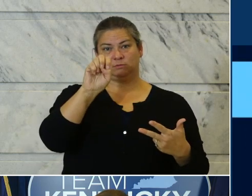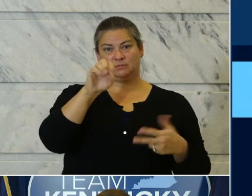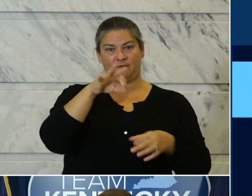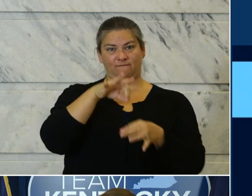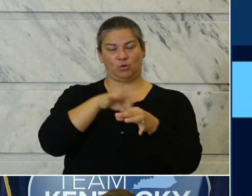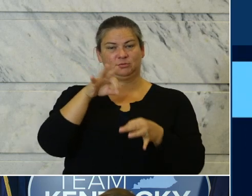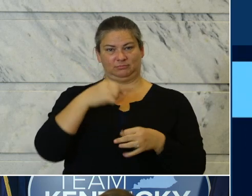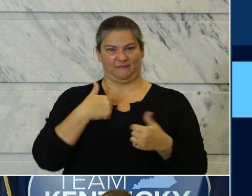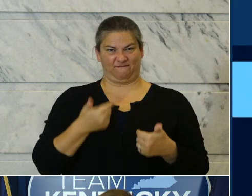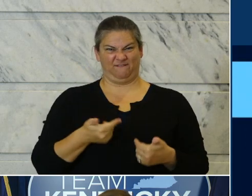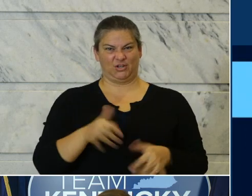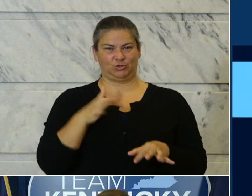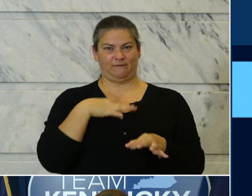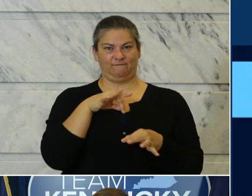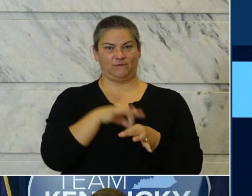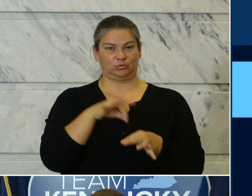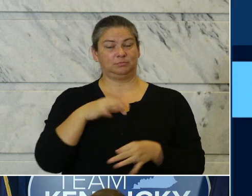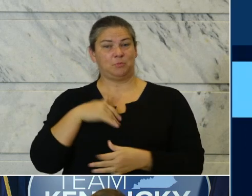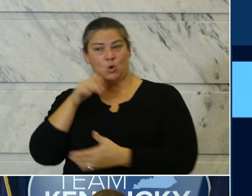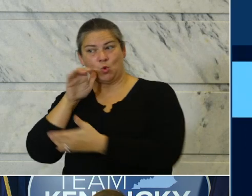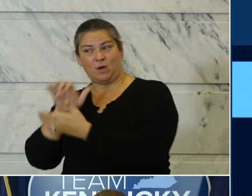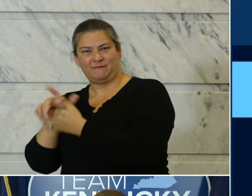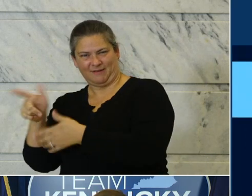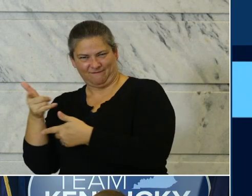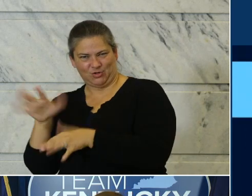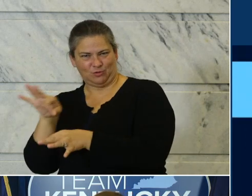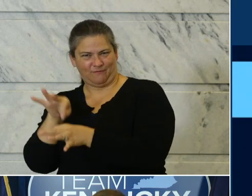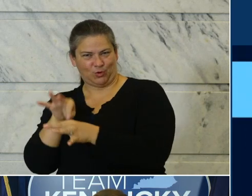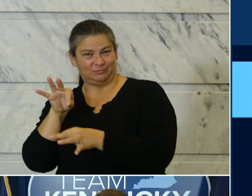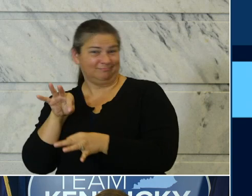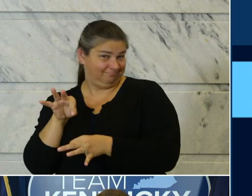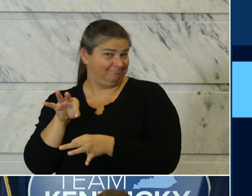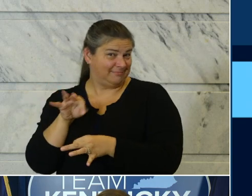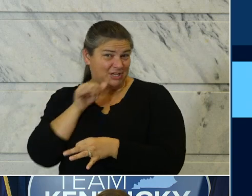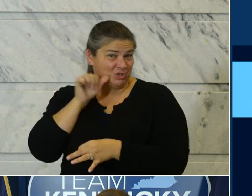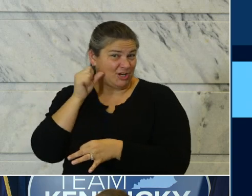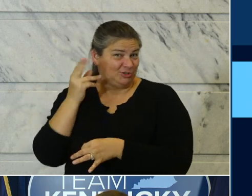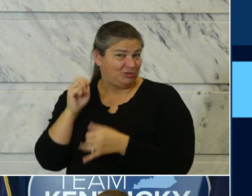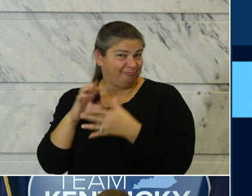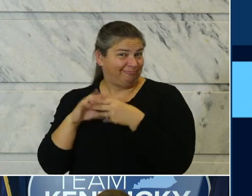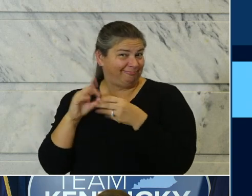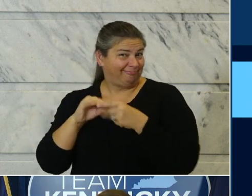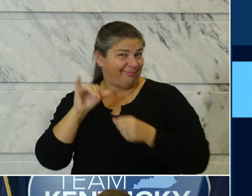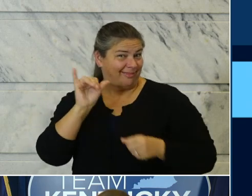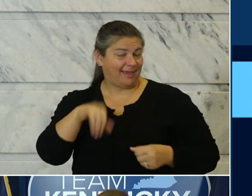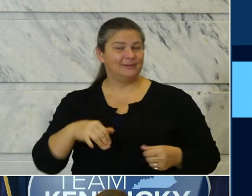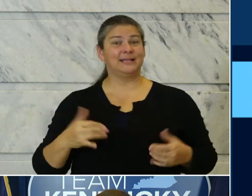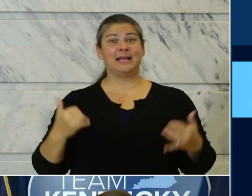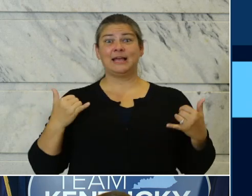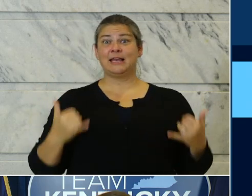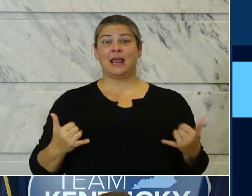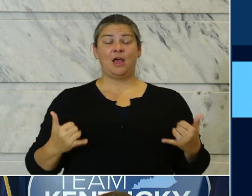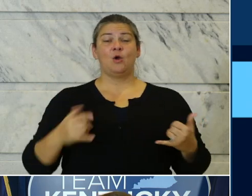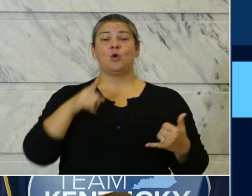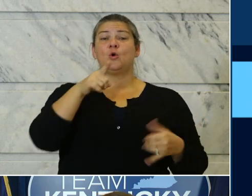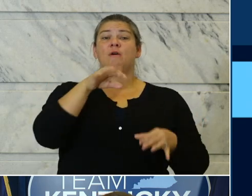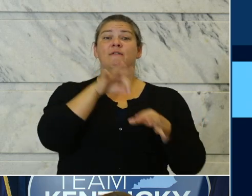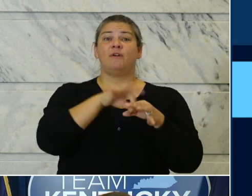wife Brittany's already voted. We showed that yesterday. And right now, you can vote by absentee